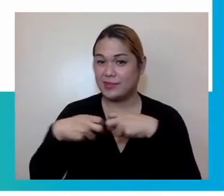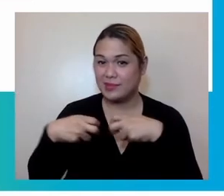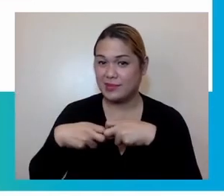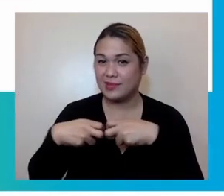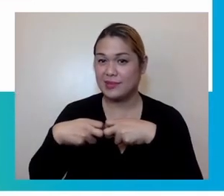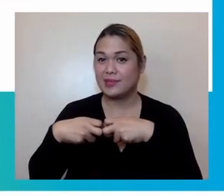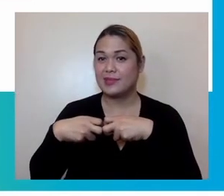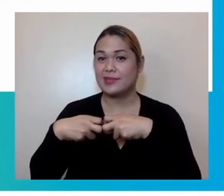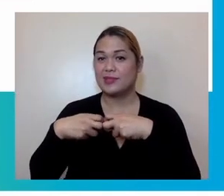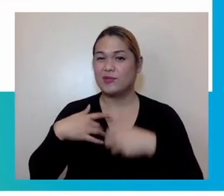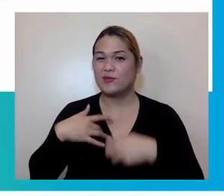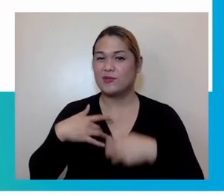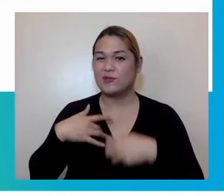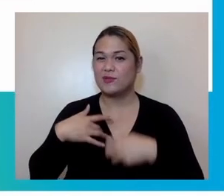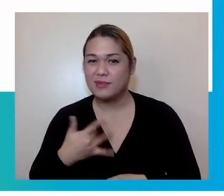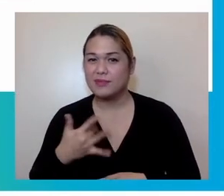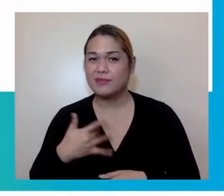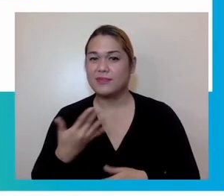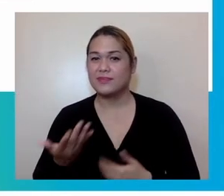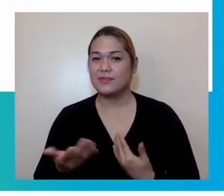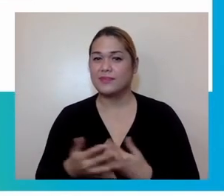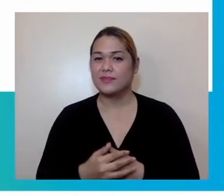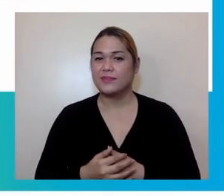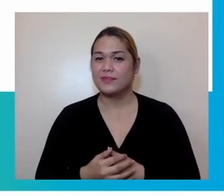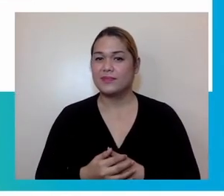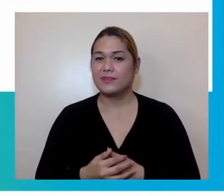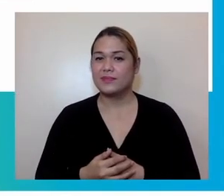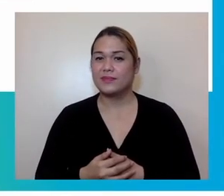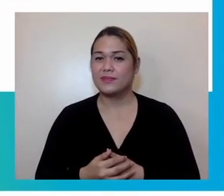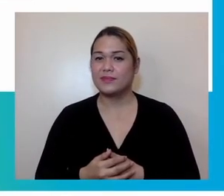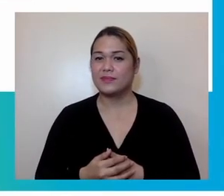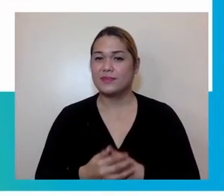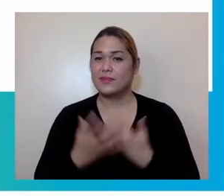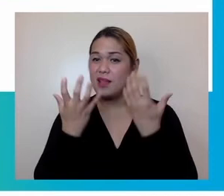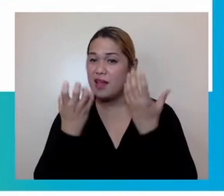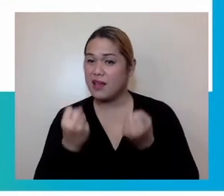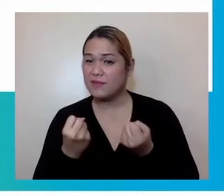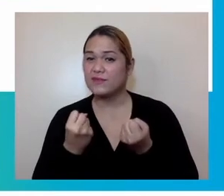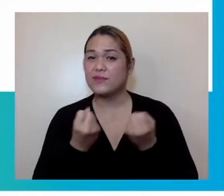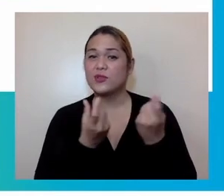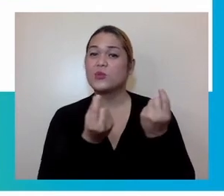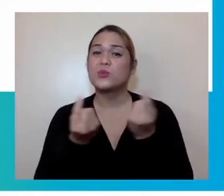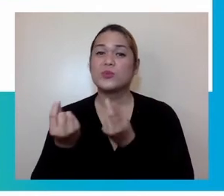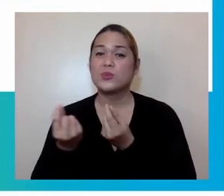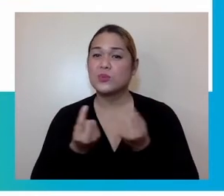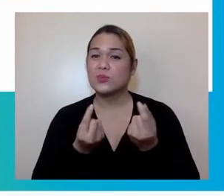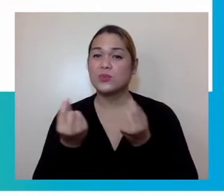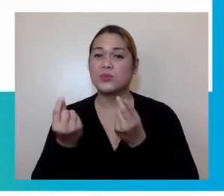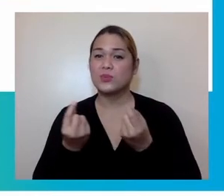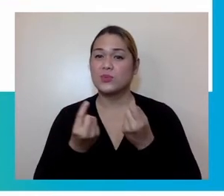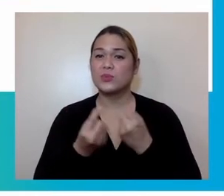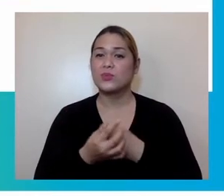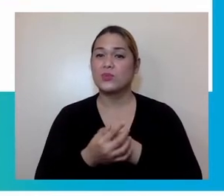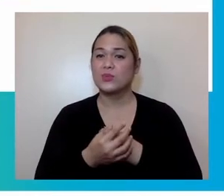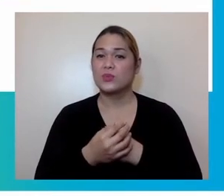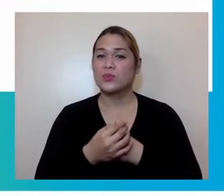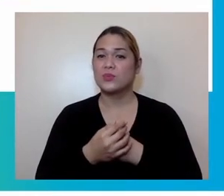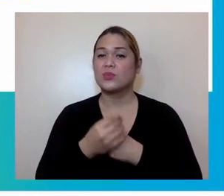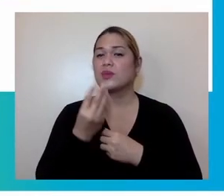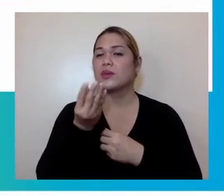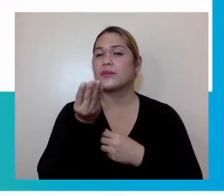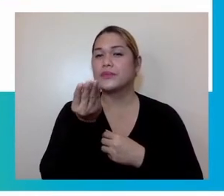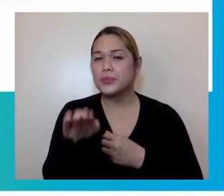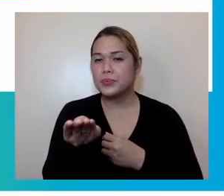upfront exploration and typical will provide financing only 50% if they already see the